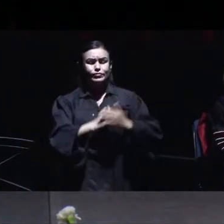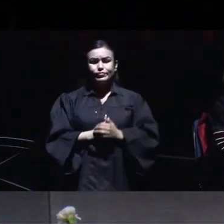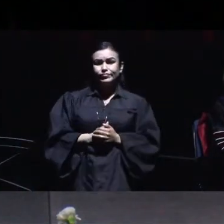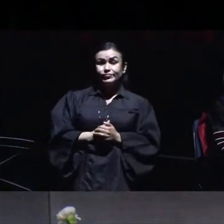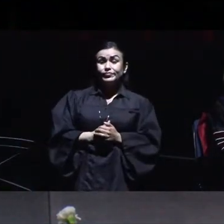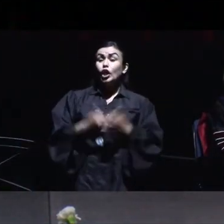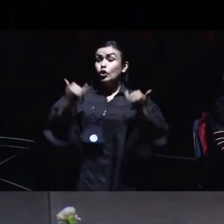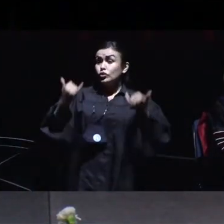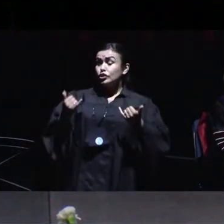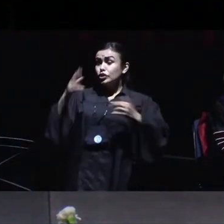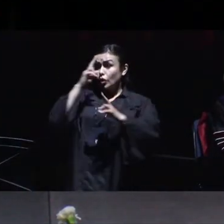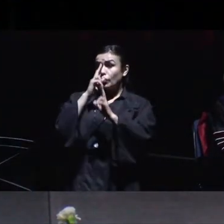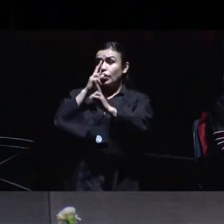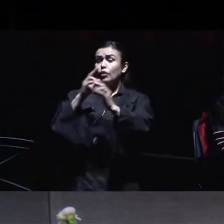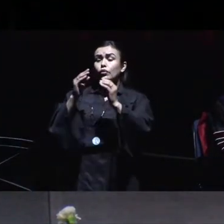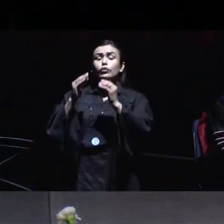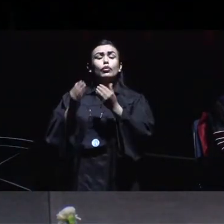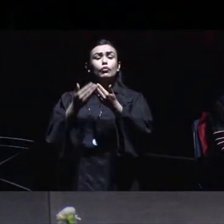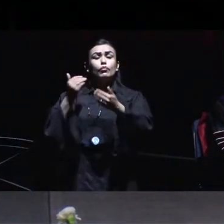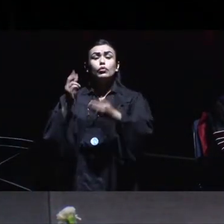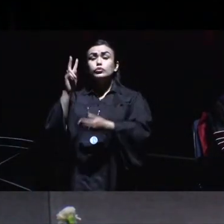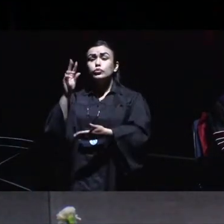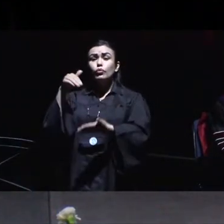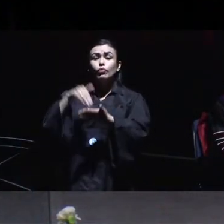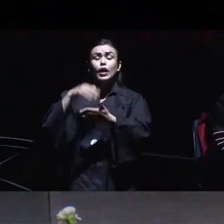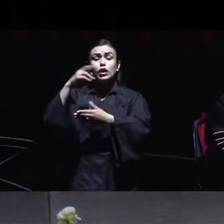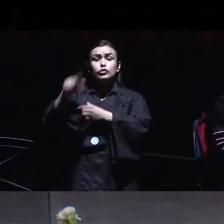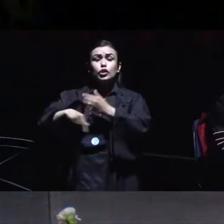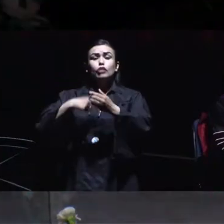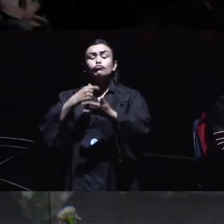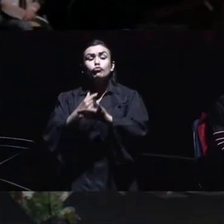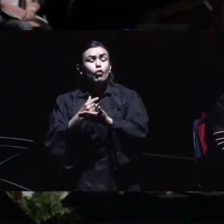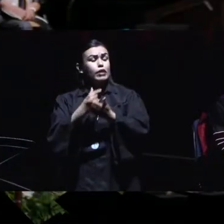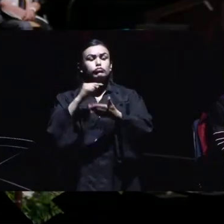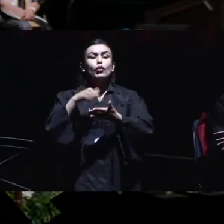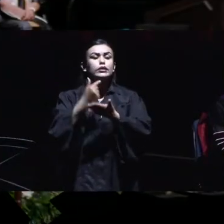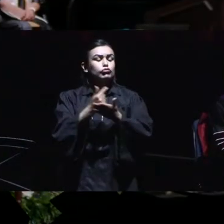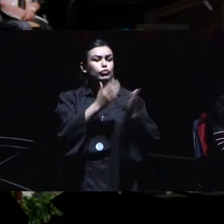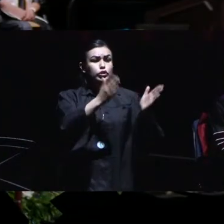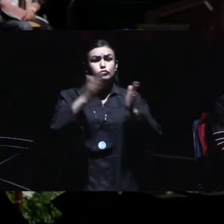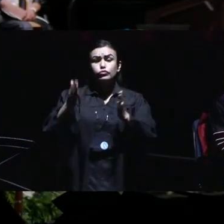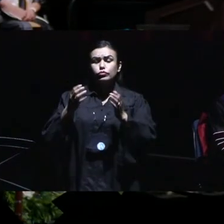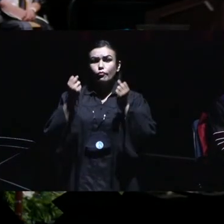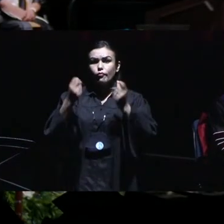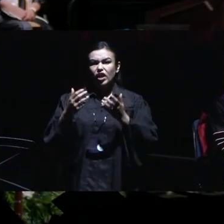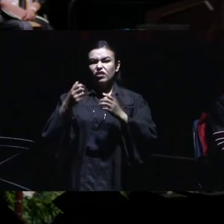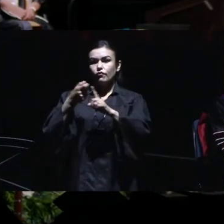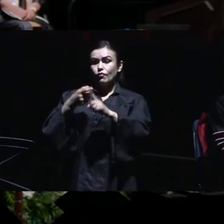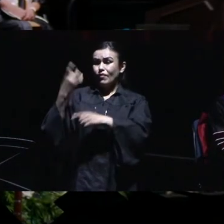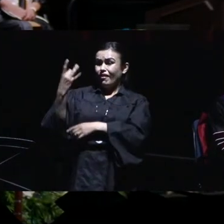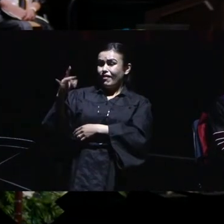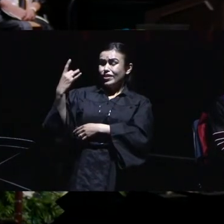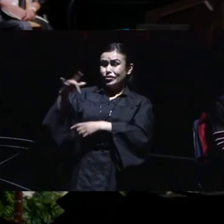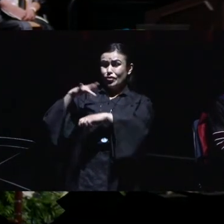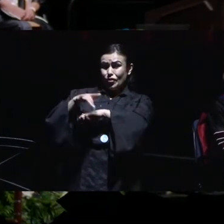Today we honor nearly 2,000 graduates, including many from our 18 early college high schools.